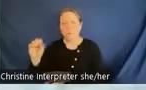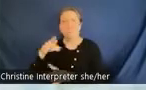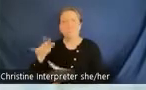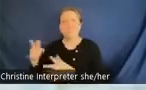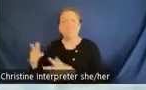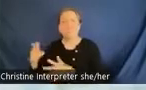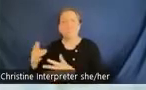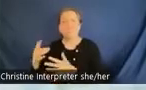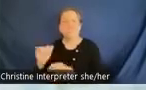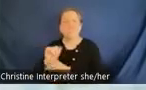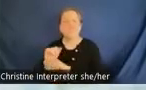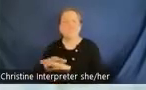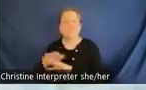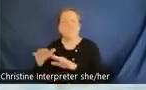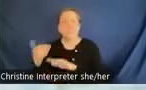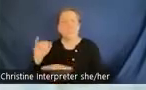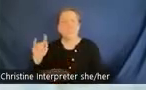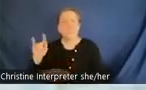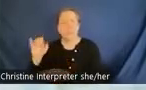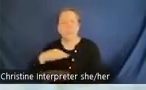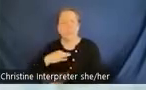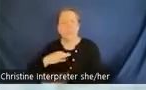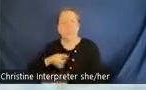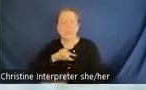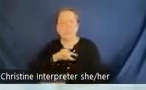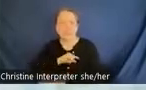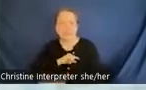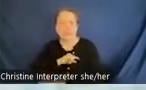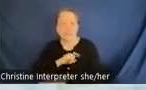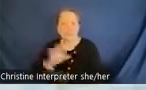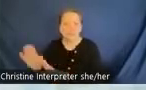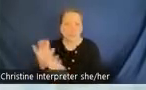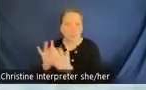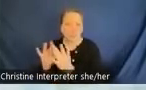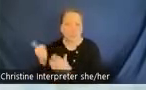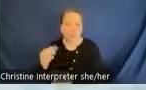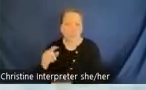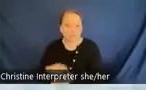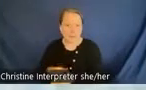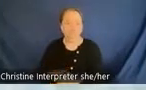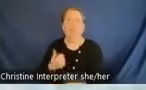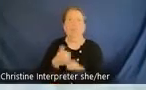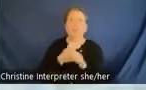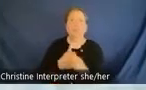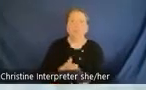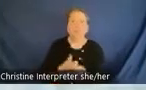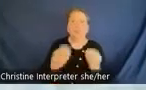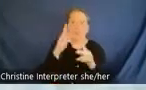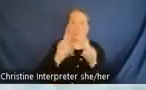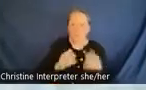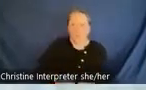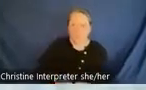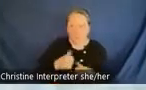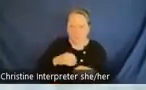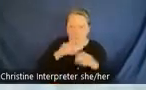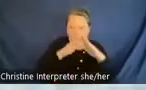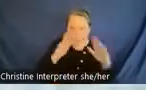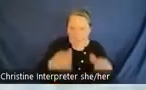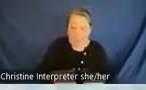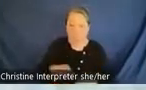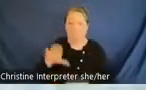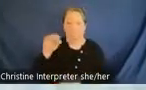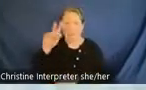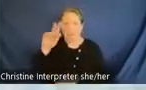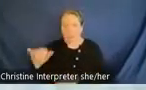intake and eligibility. So goes by household income, by county, by size of